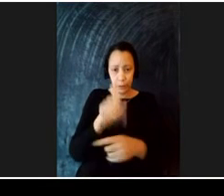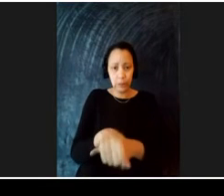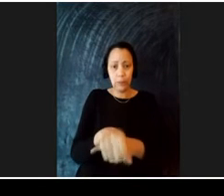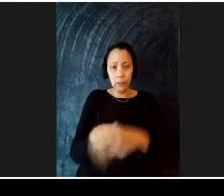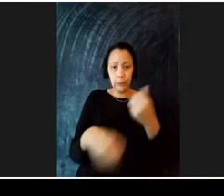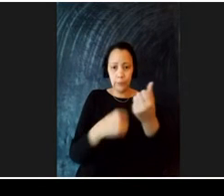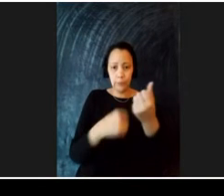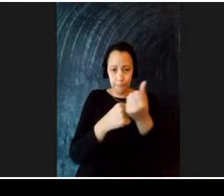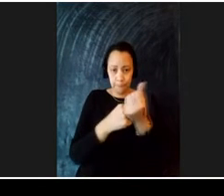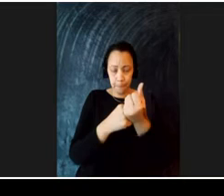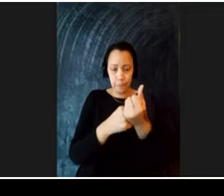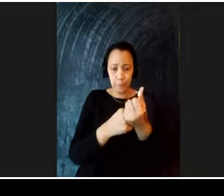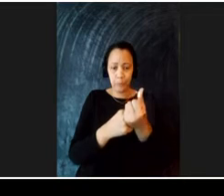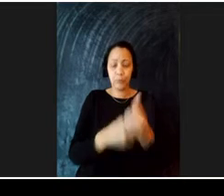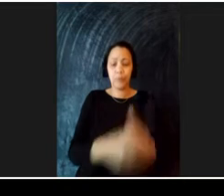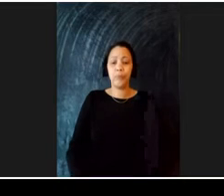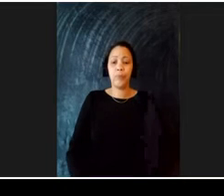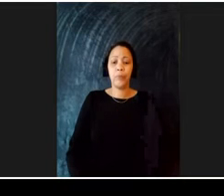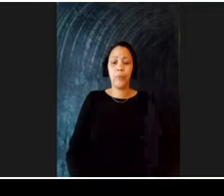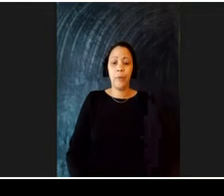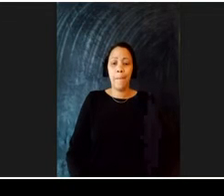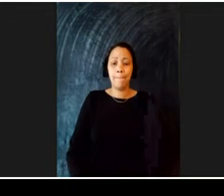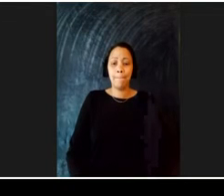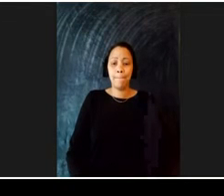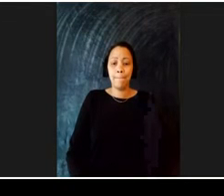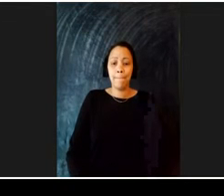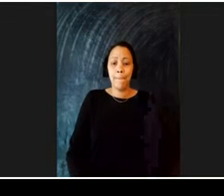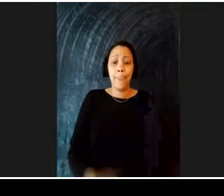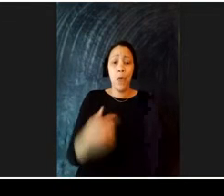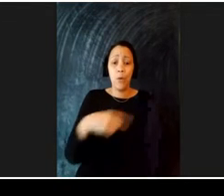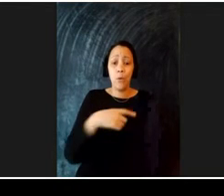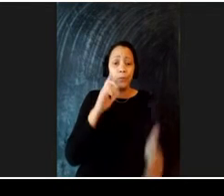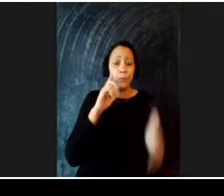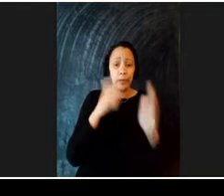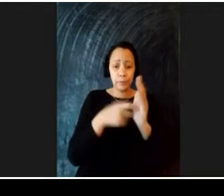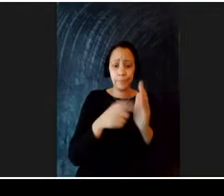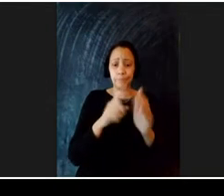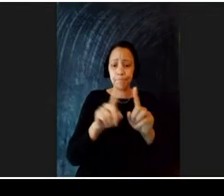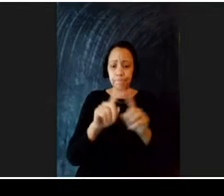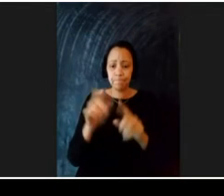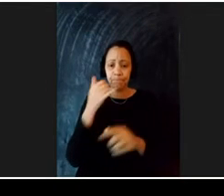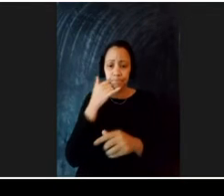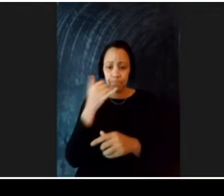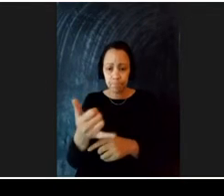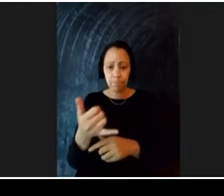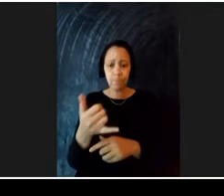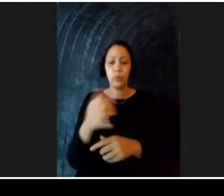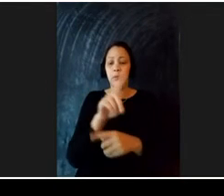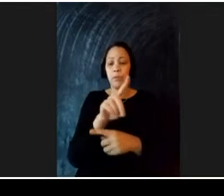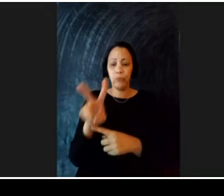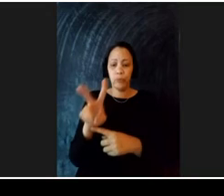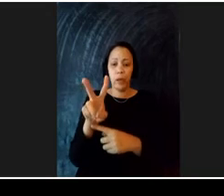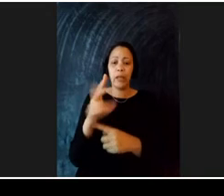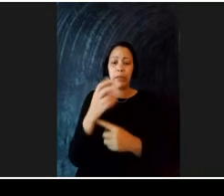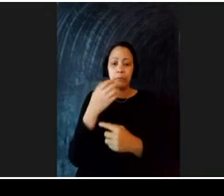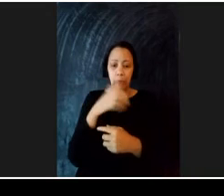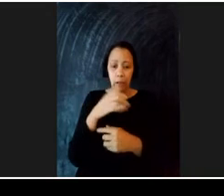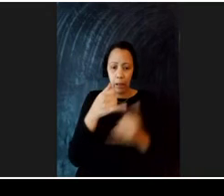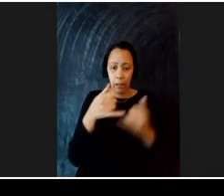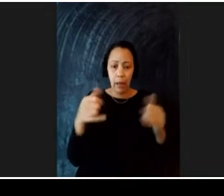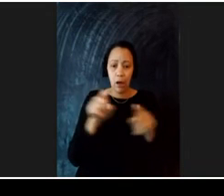present it could actually indicate a rise in incidents of domestic violence in conjunction with a seriously concerning